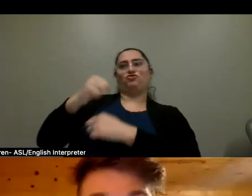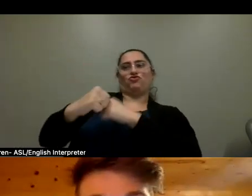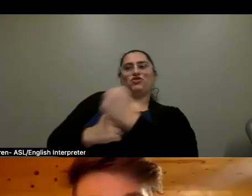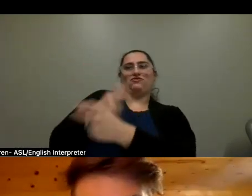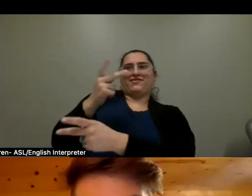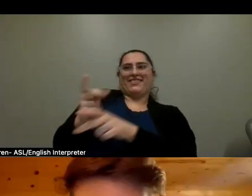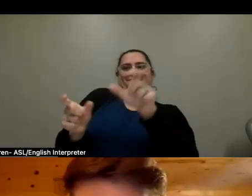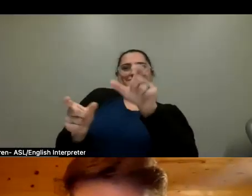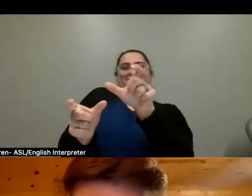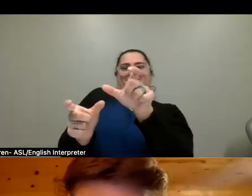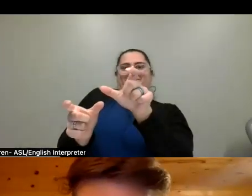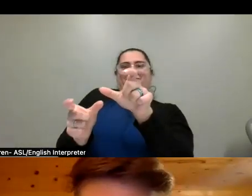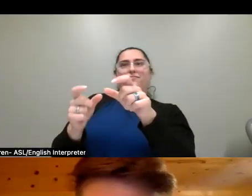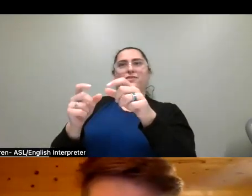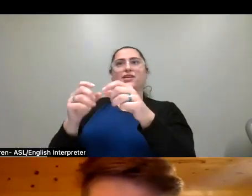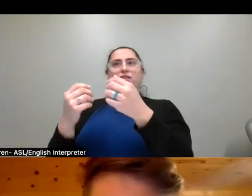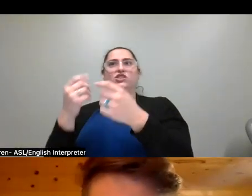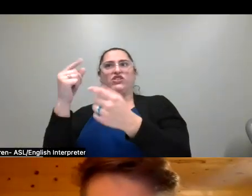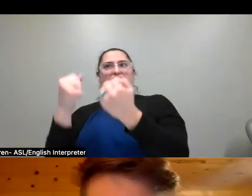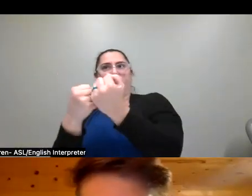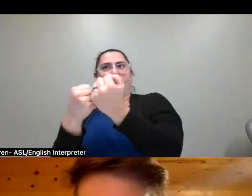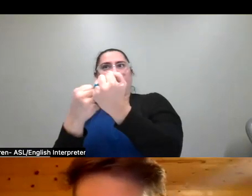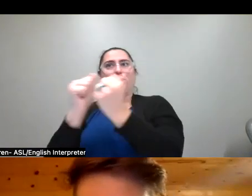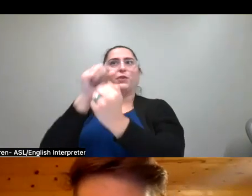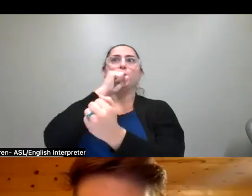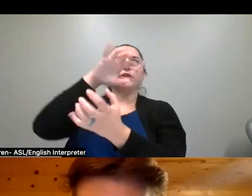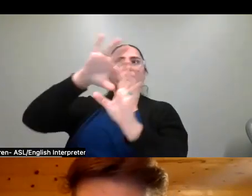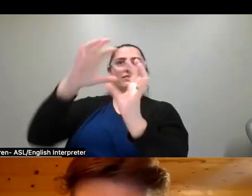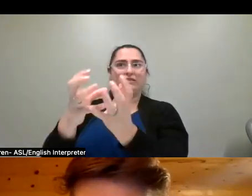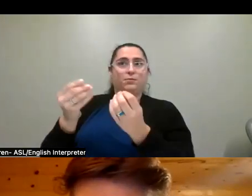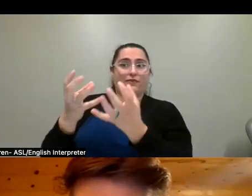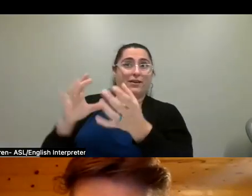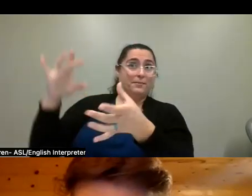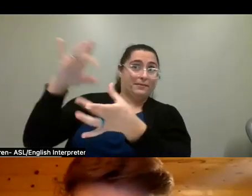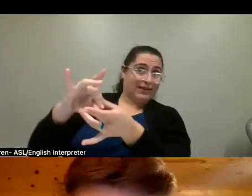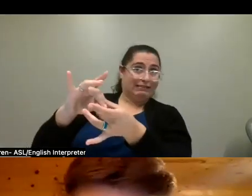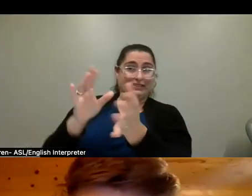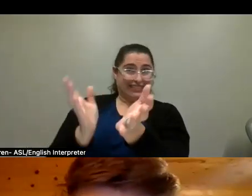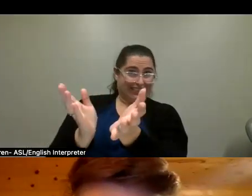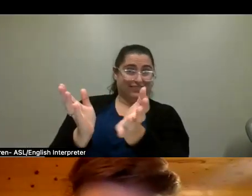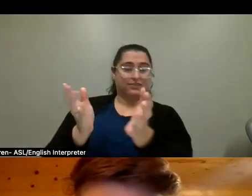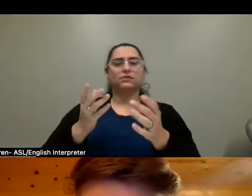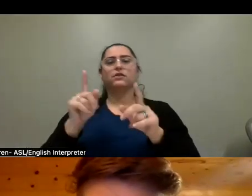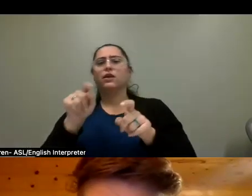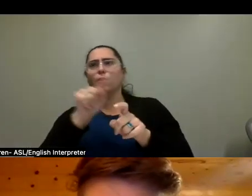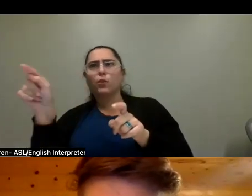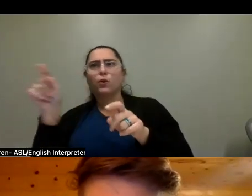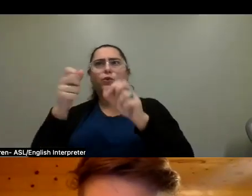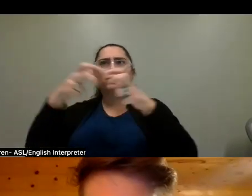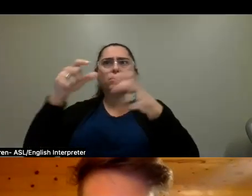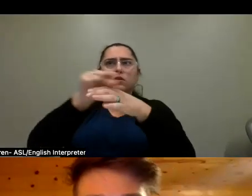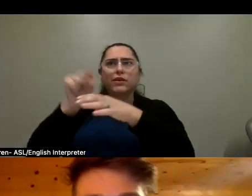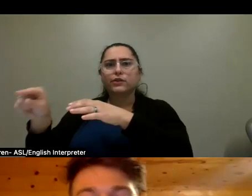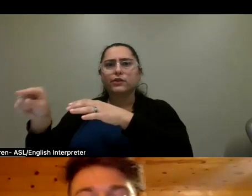given native, so trying to support it, provided binding, and then just to test whether some of these residues are actually supporting the